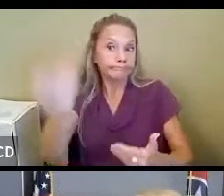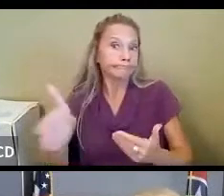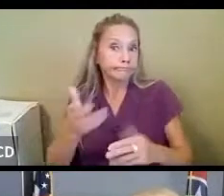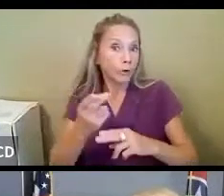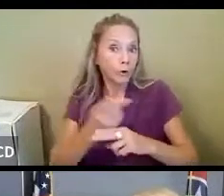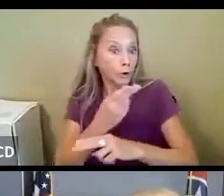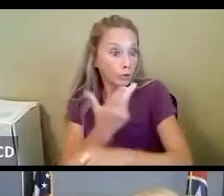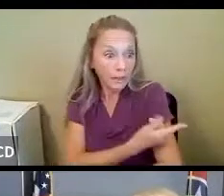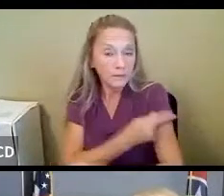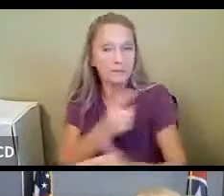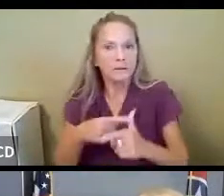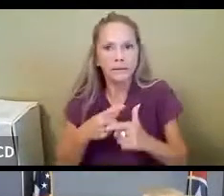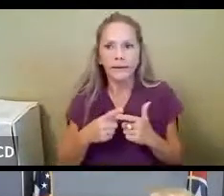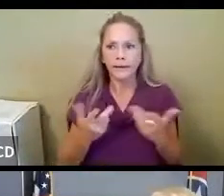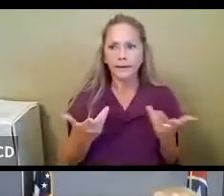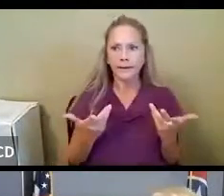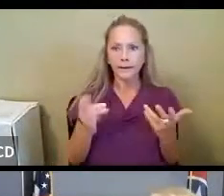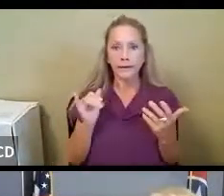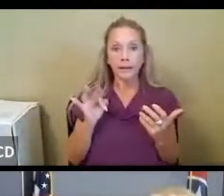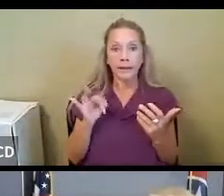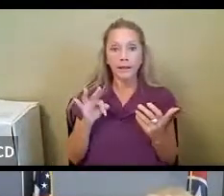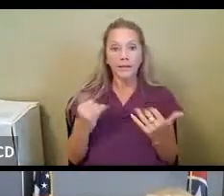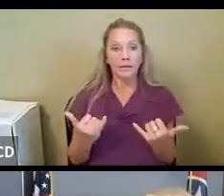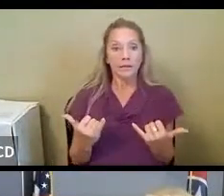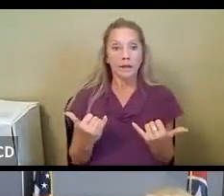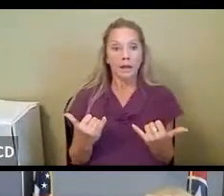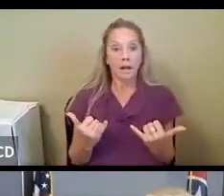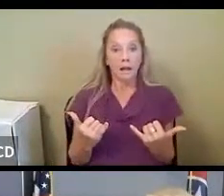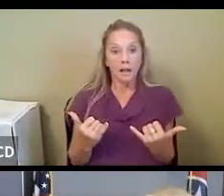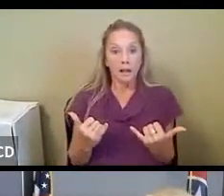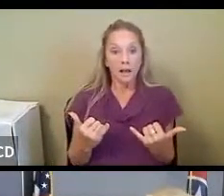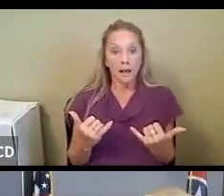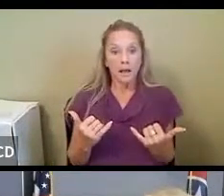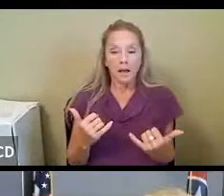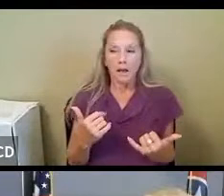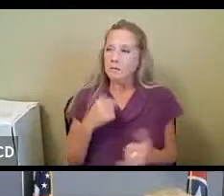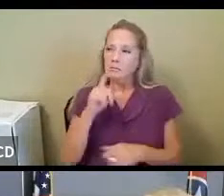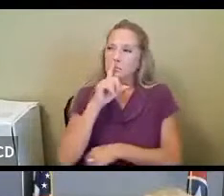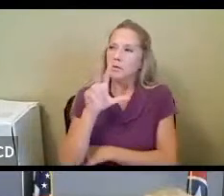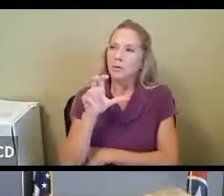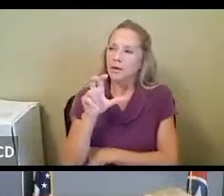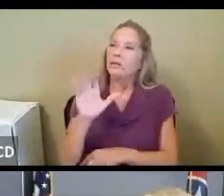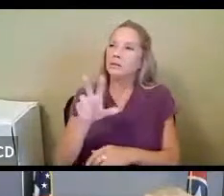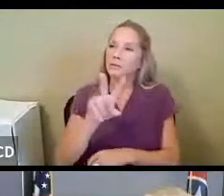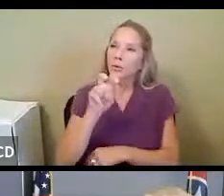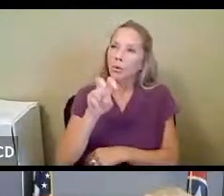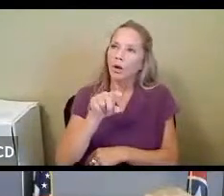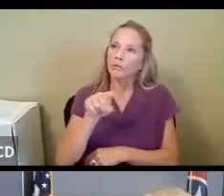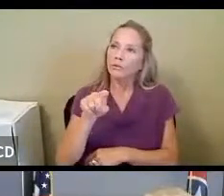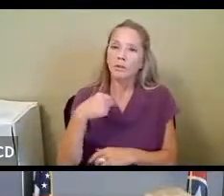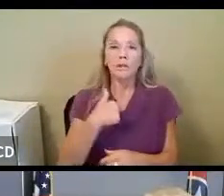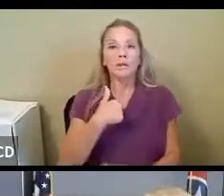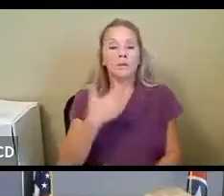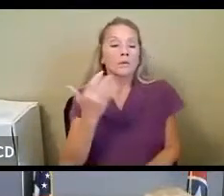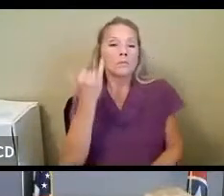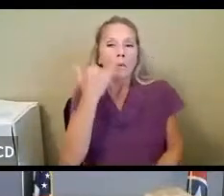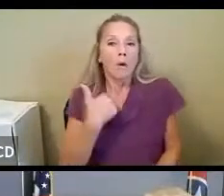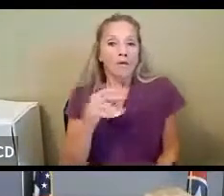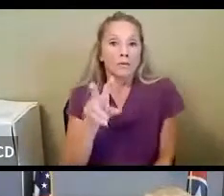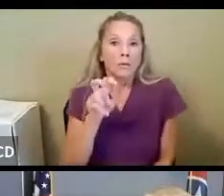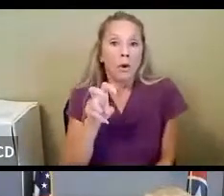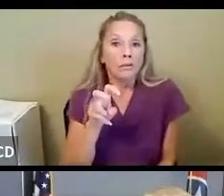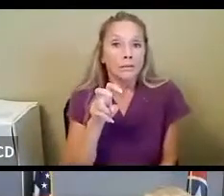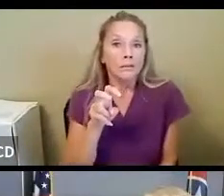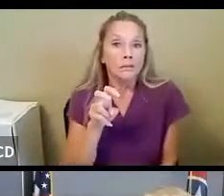if we're seeing 300 cases, well, I don't want to say 300, we're still seeing 200 cases a day, and